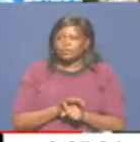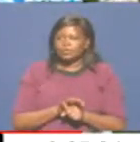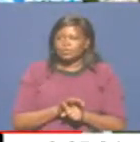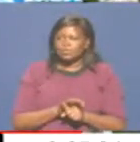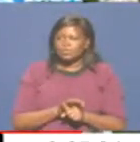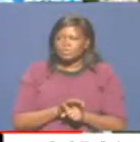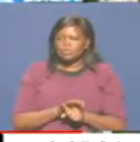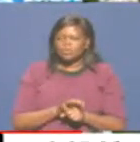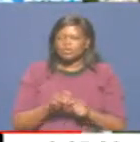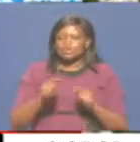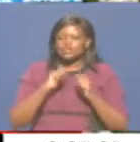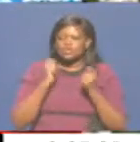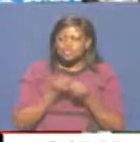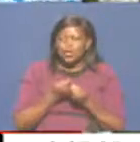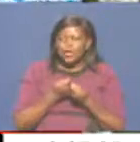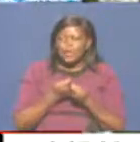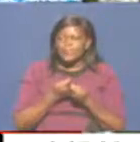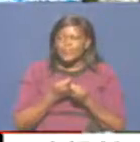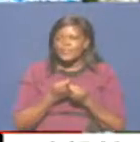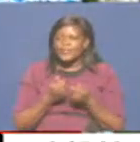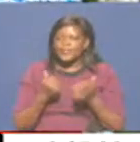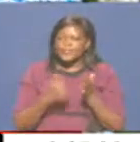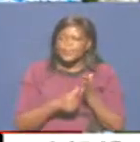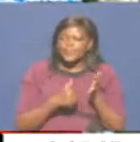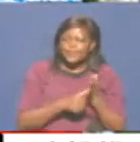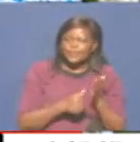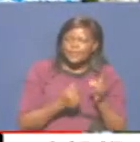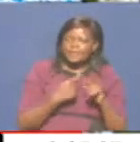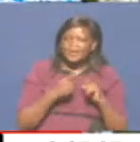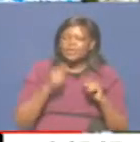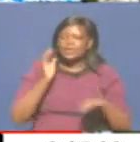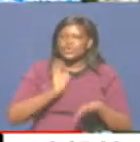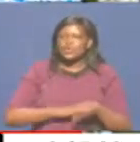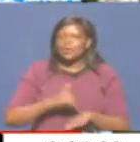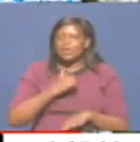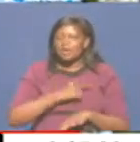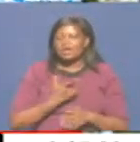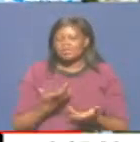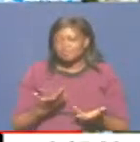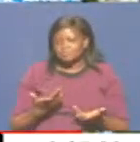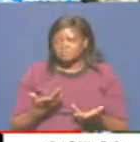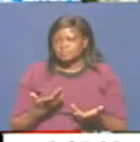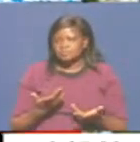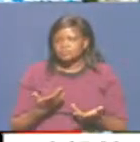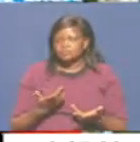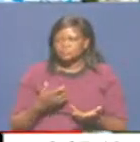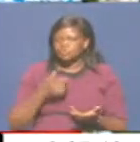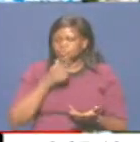tribal, racial slurs, but luckily, Jomo Kenyatta